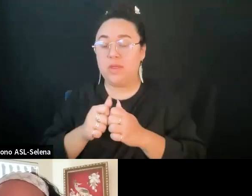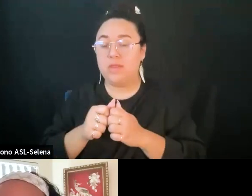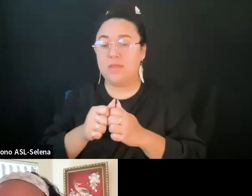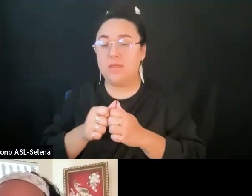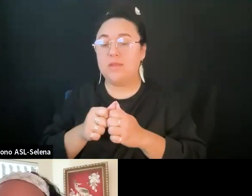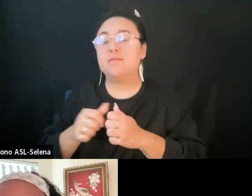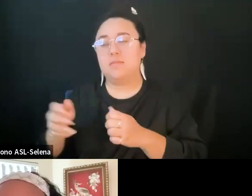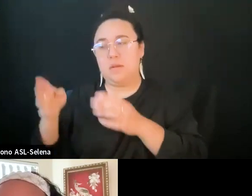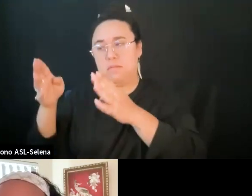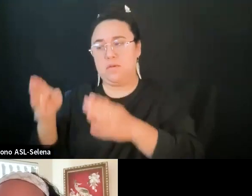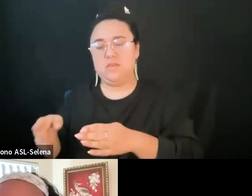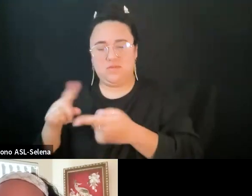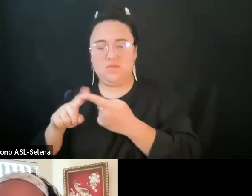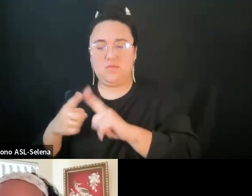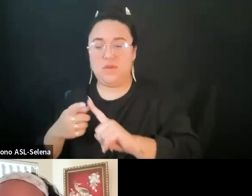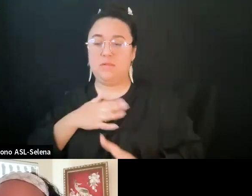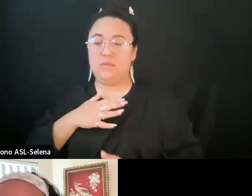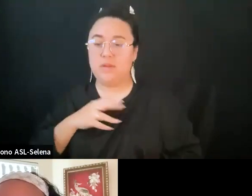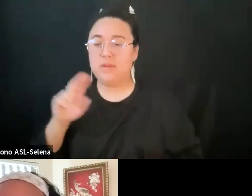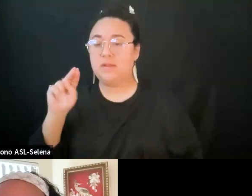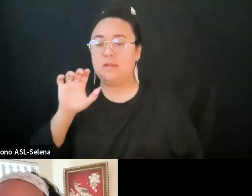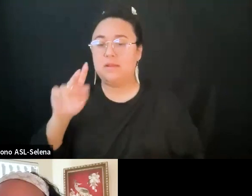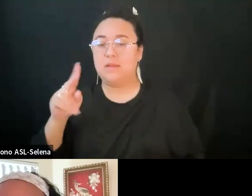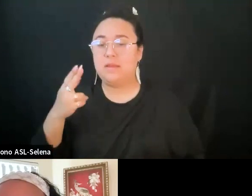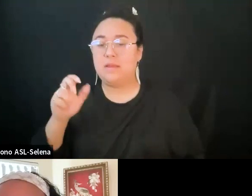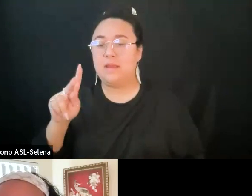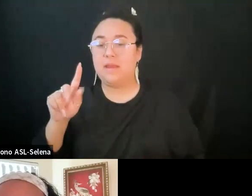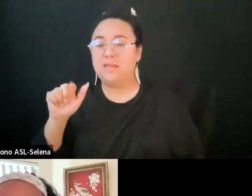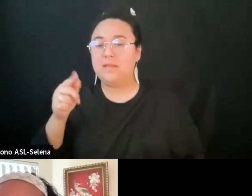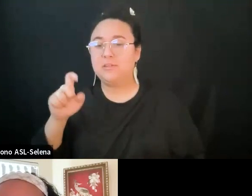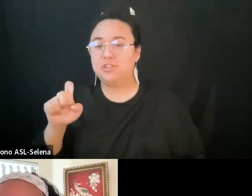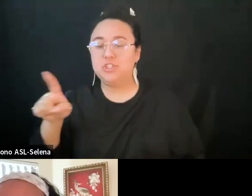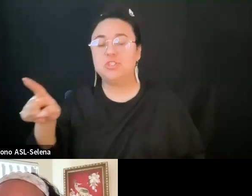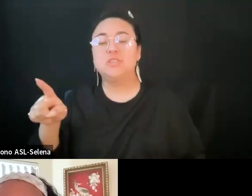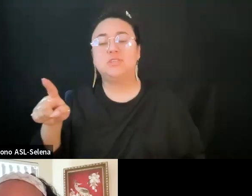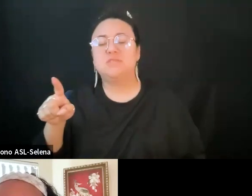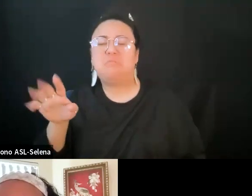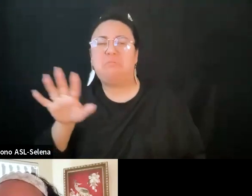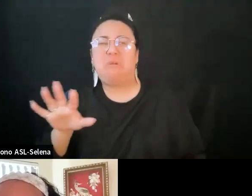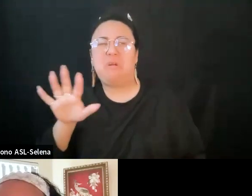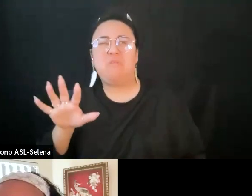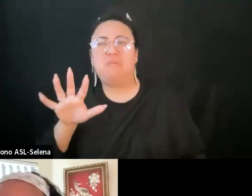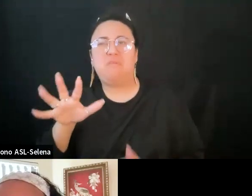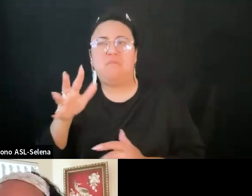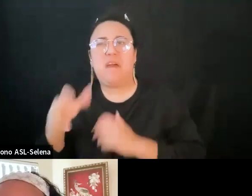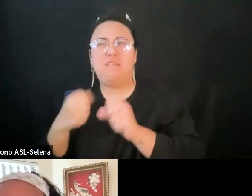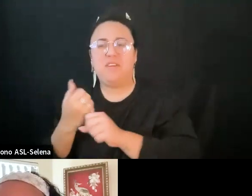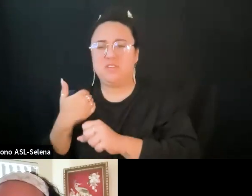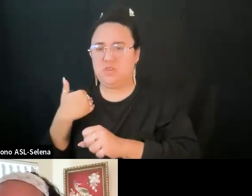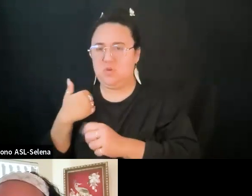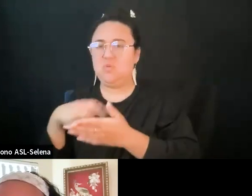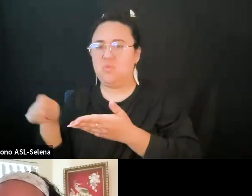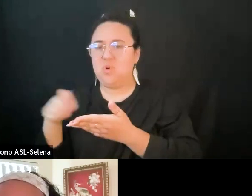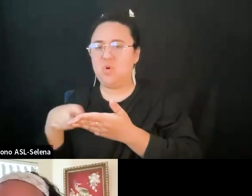a songwriter friend of mine named Nick Hackledge, and I wrote this about like five years ago, and it's